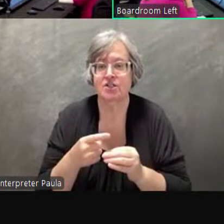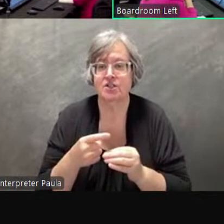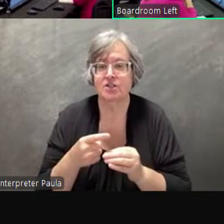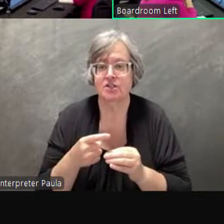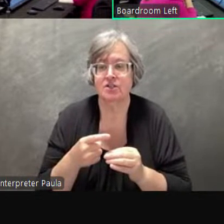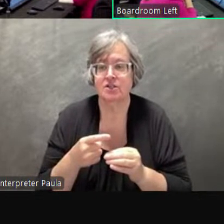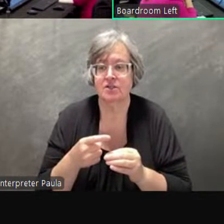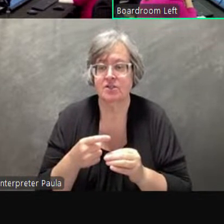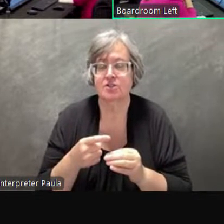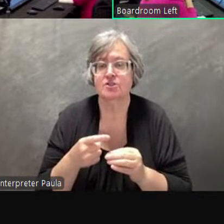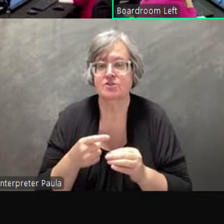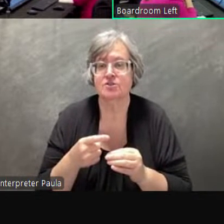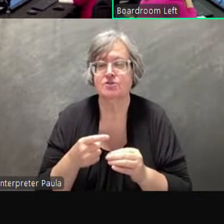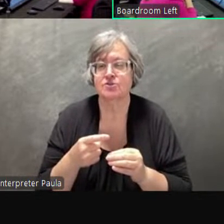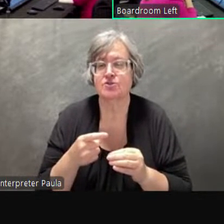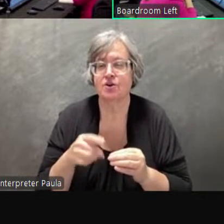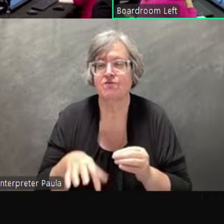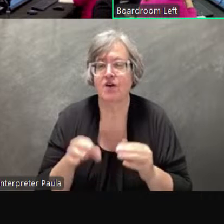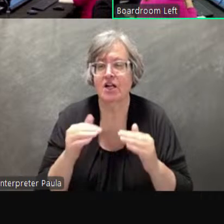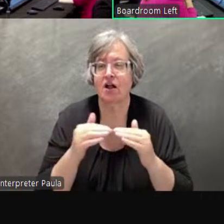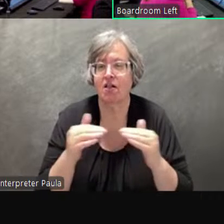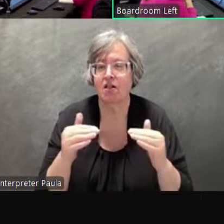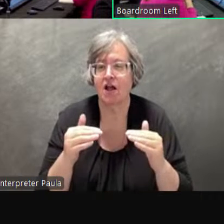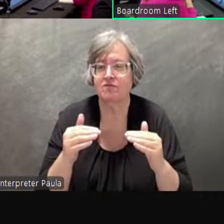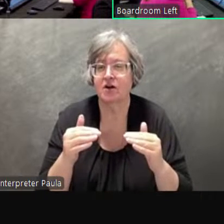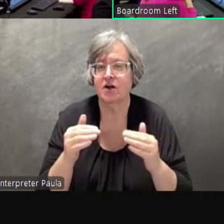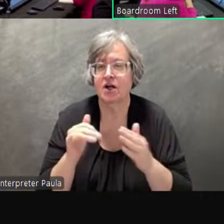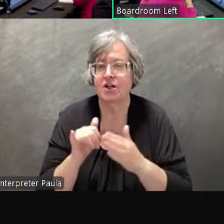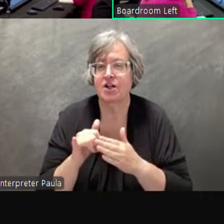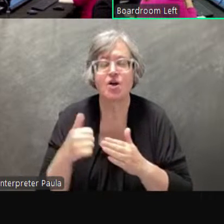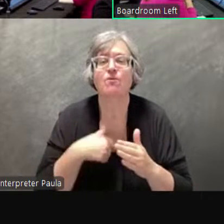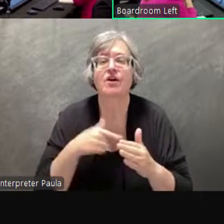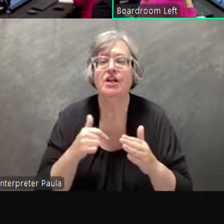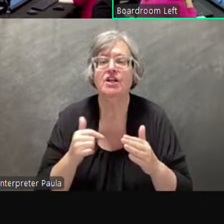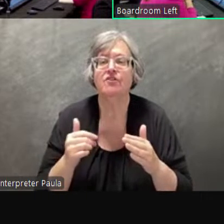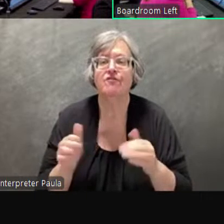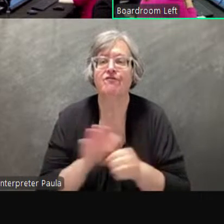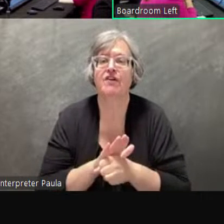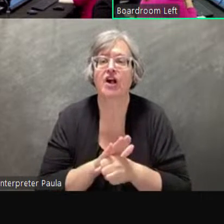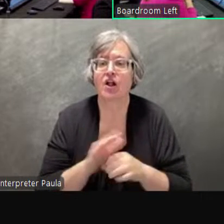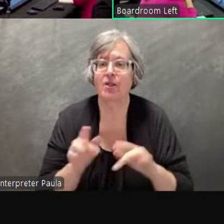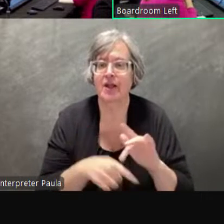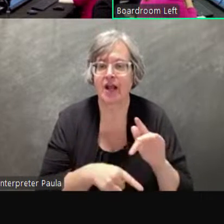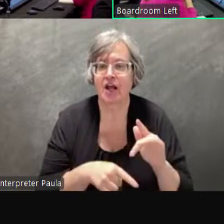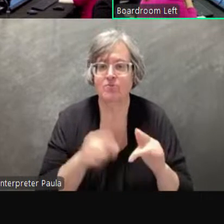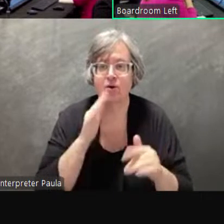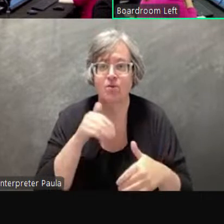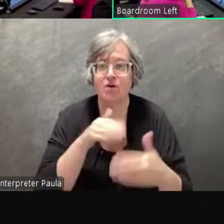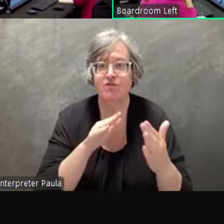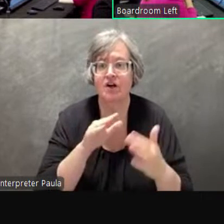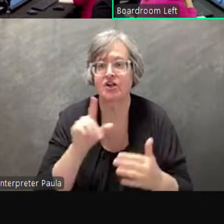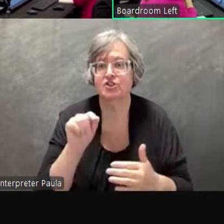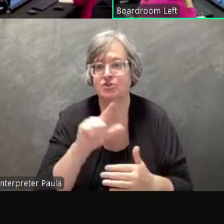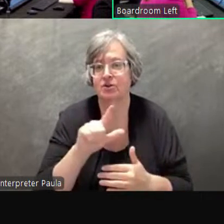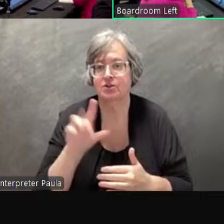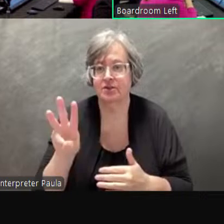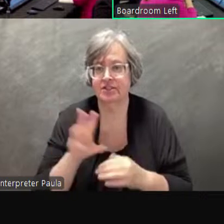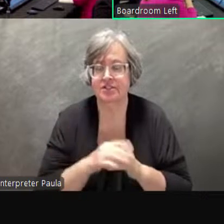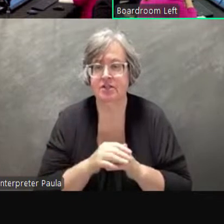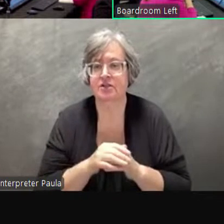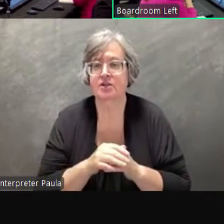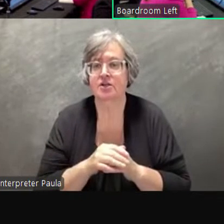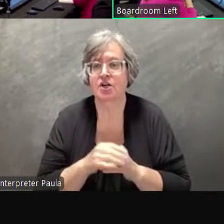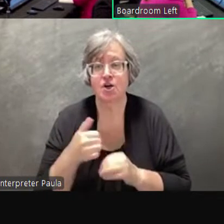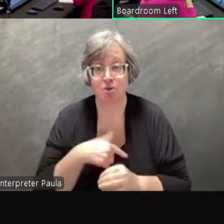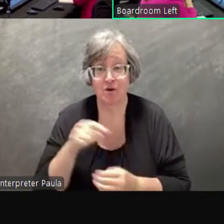the gap that we currently have and we're facing in 2026, but is providing a level of funding to allow us to